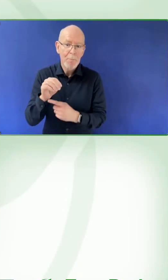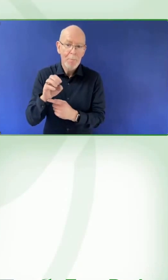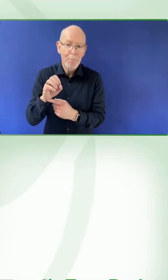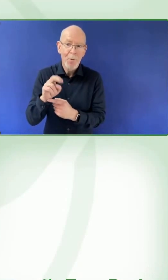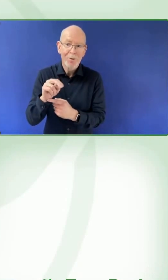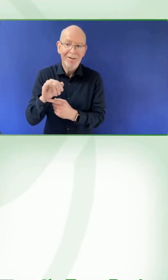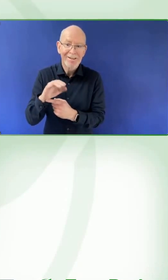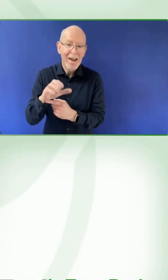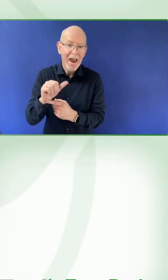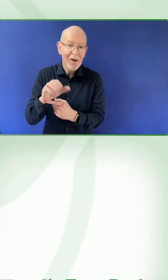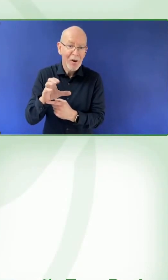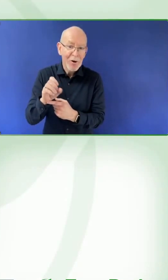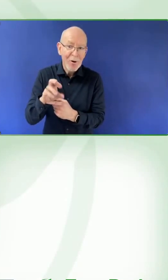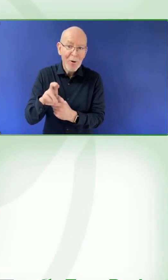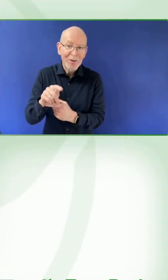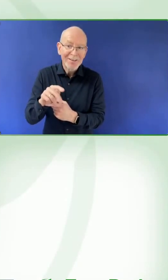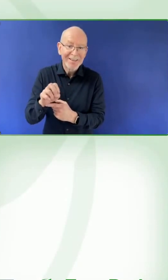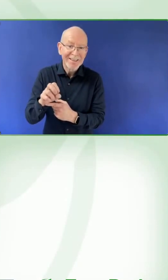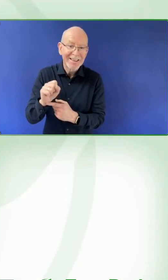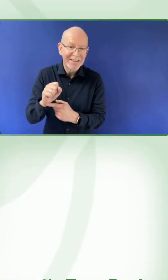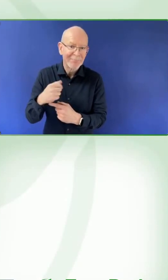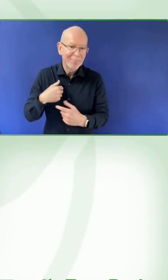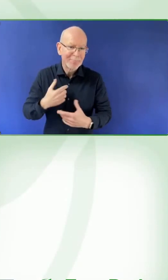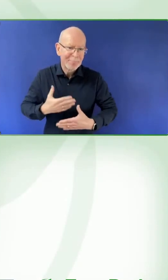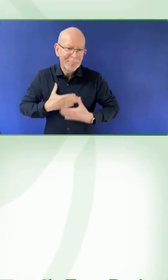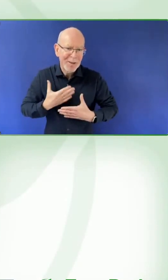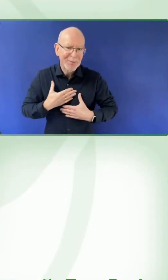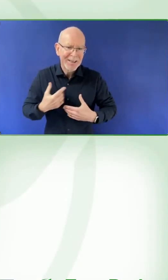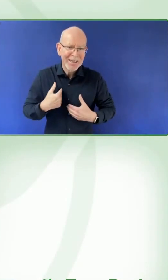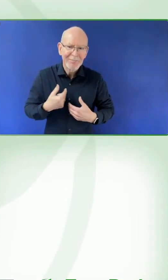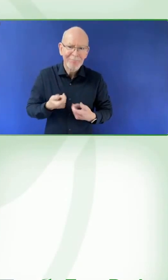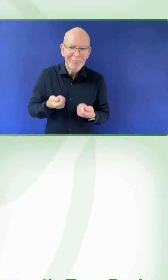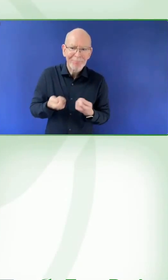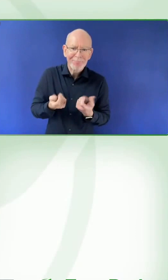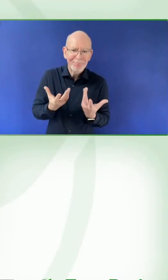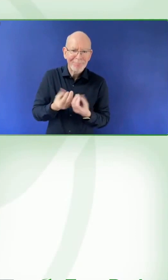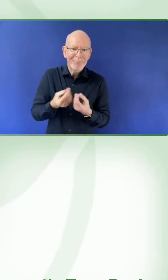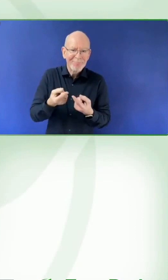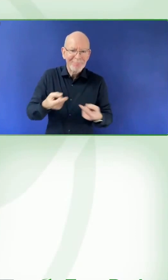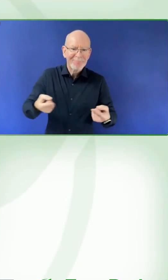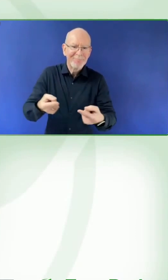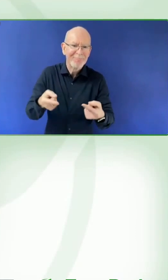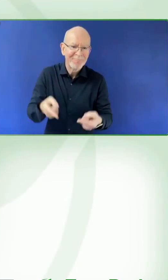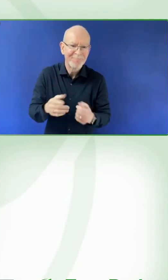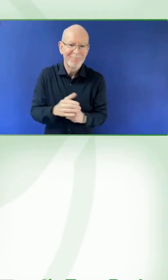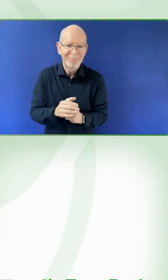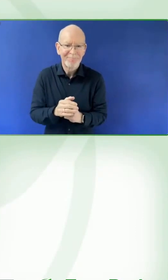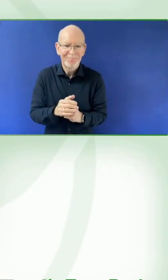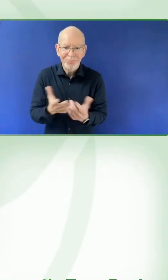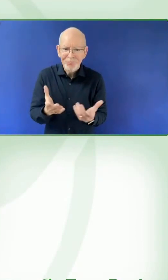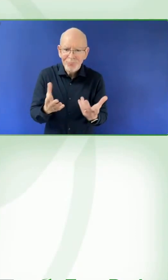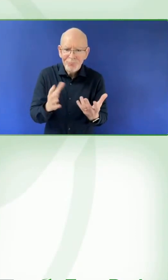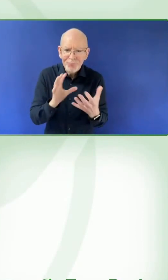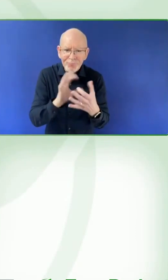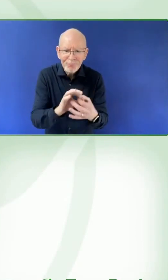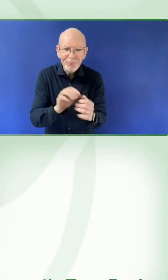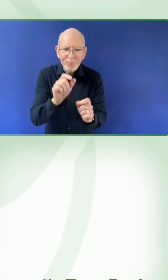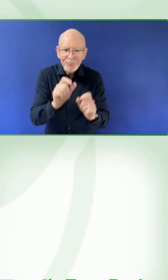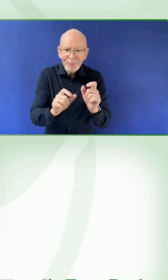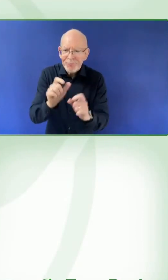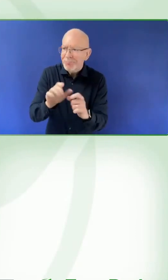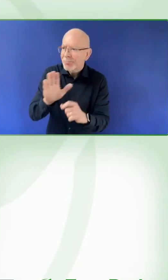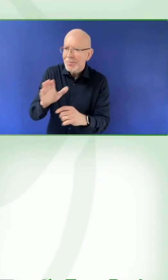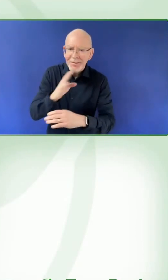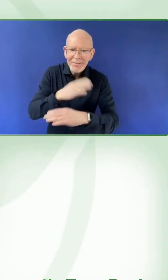we have reached important achievements such as the Zero Project Award in the election of the project as one of the 10 best experience